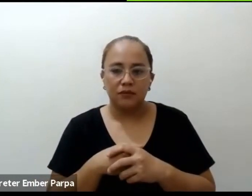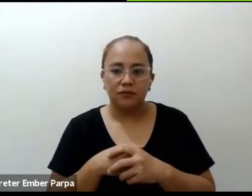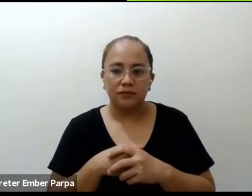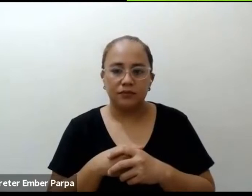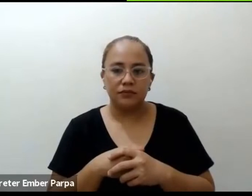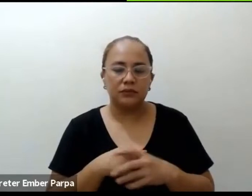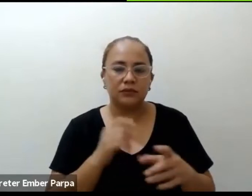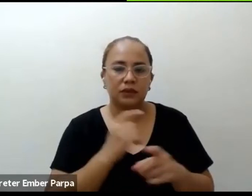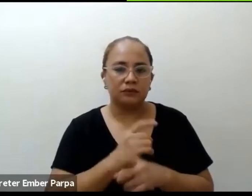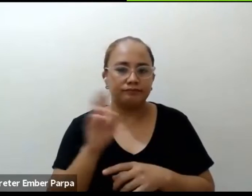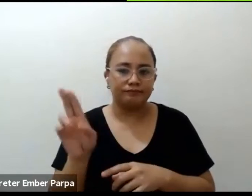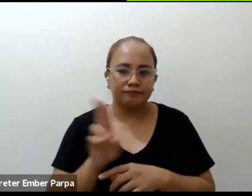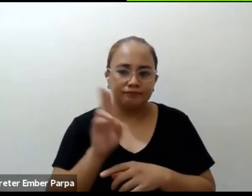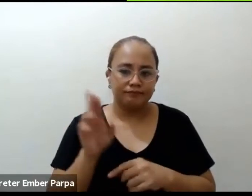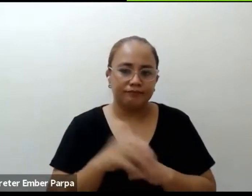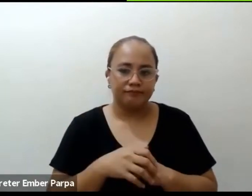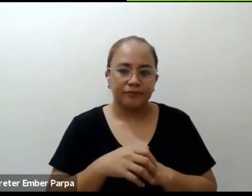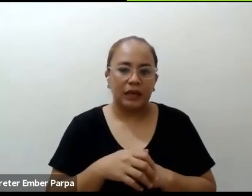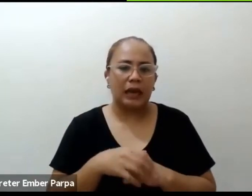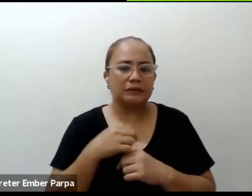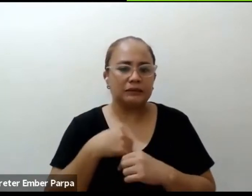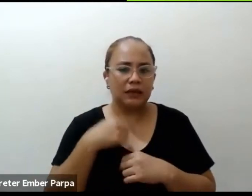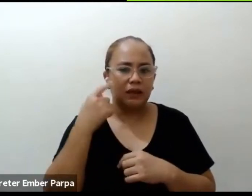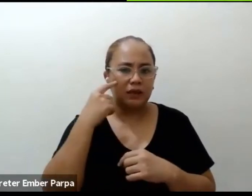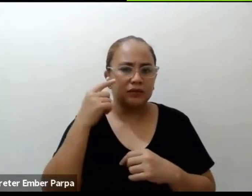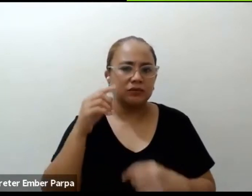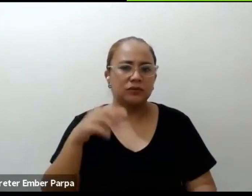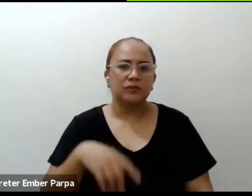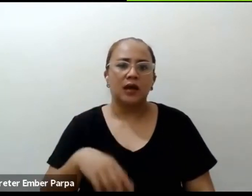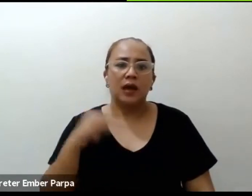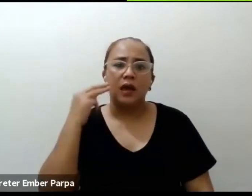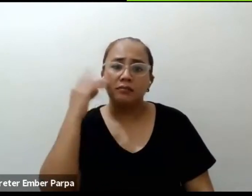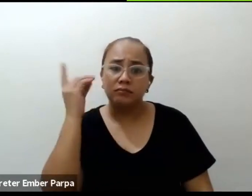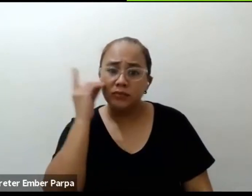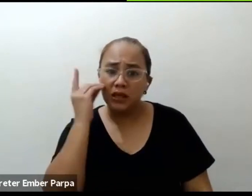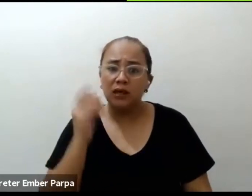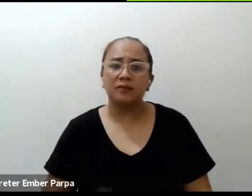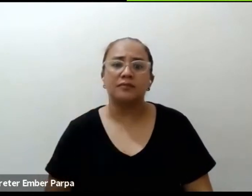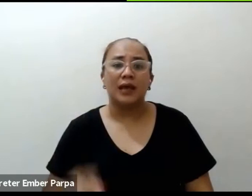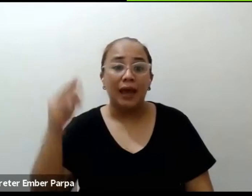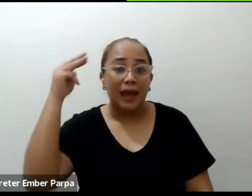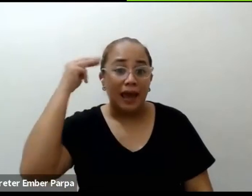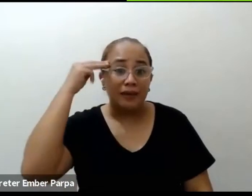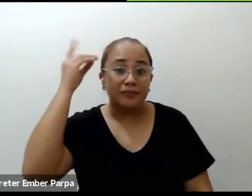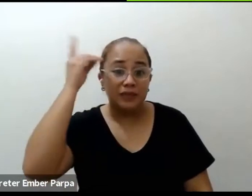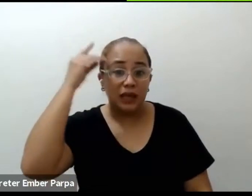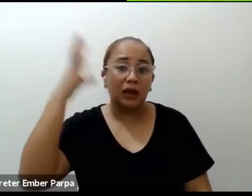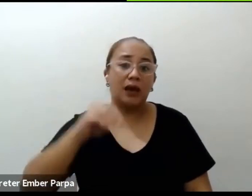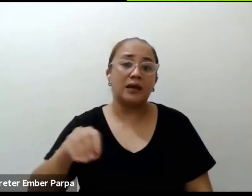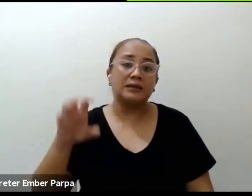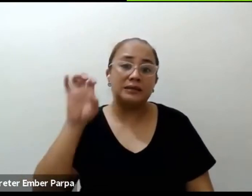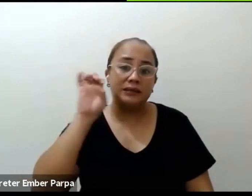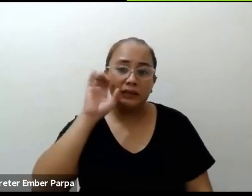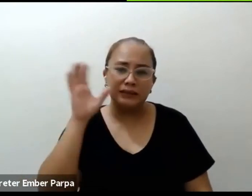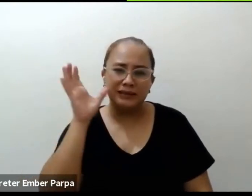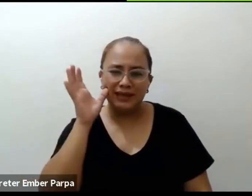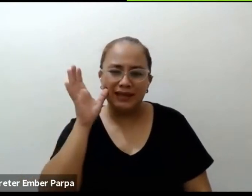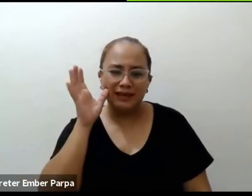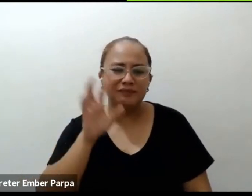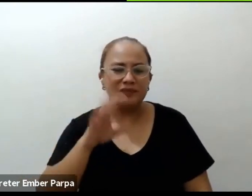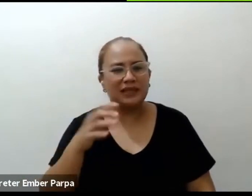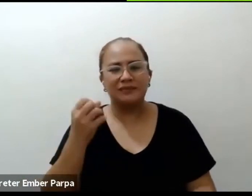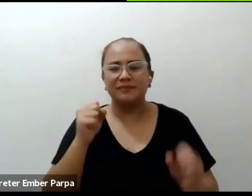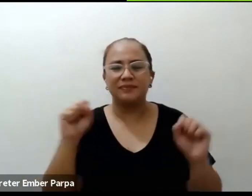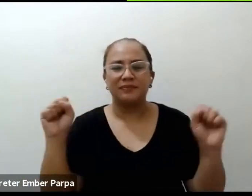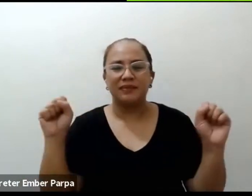proper utilization. No? And I think Dr. Dairit and Dr. Cabral were being very diplomatic. No? Parehong hindi